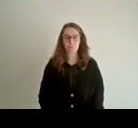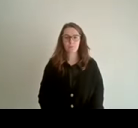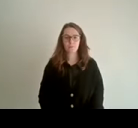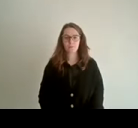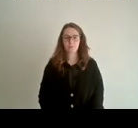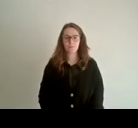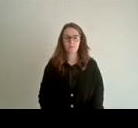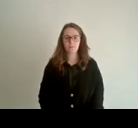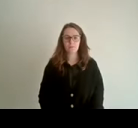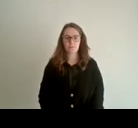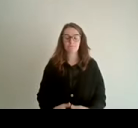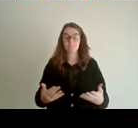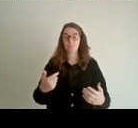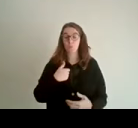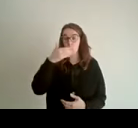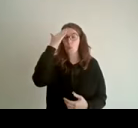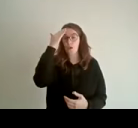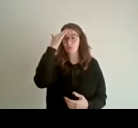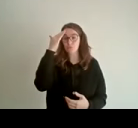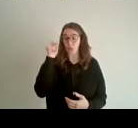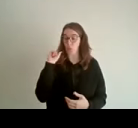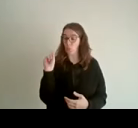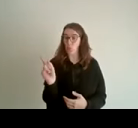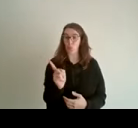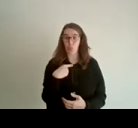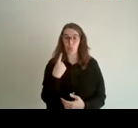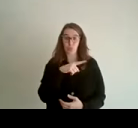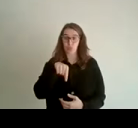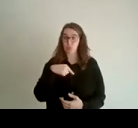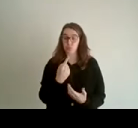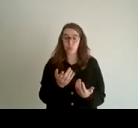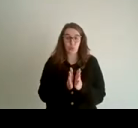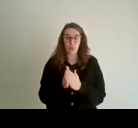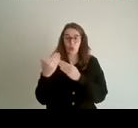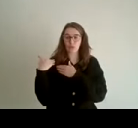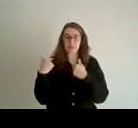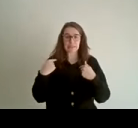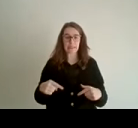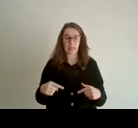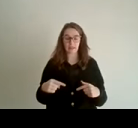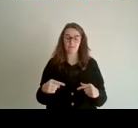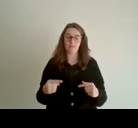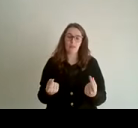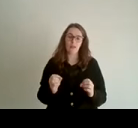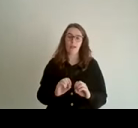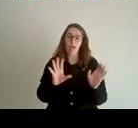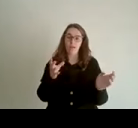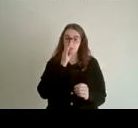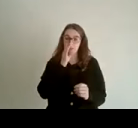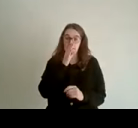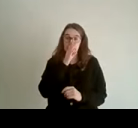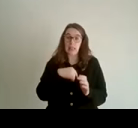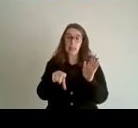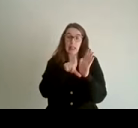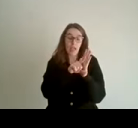I think everyone is always responsible, but for sure, if the law doesn't accept it,